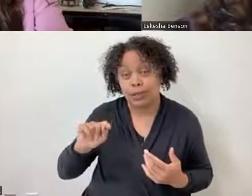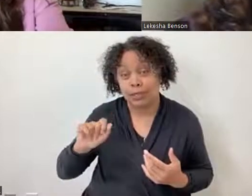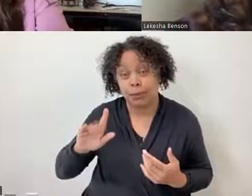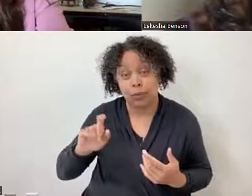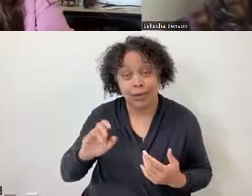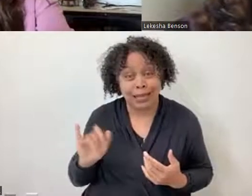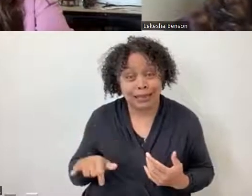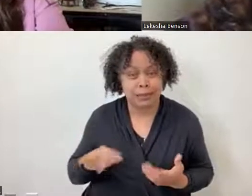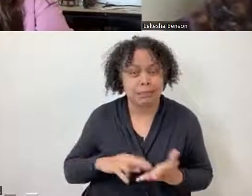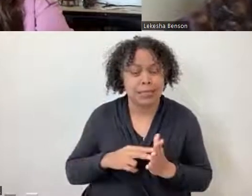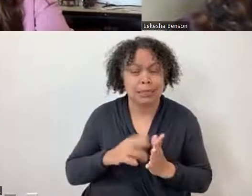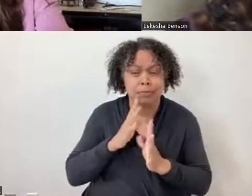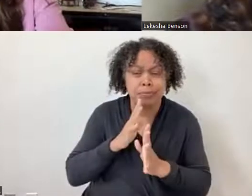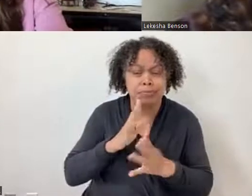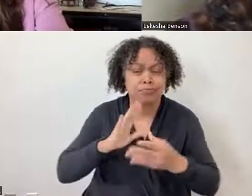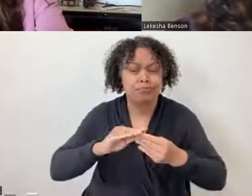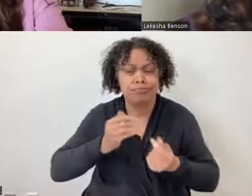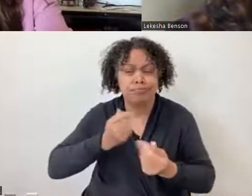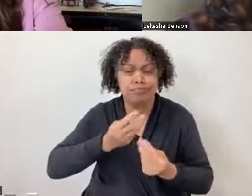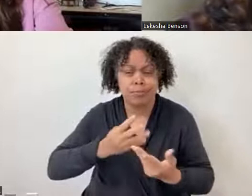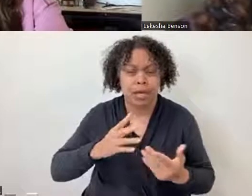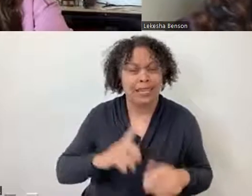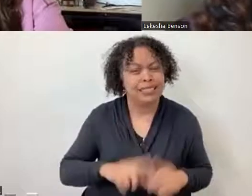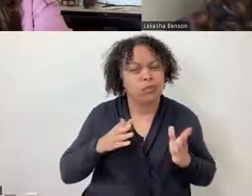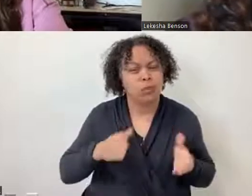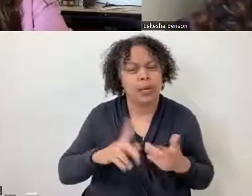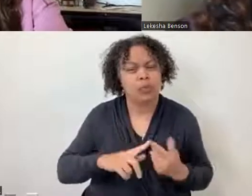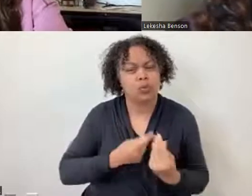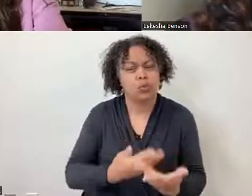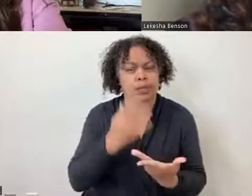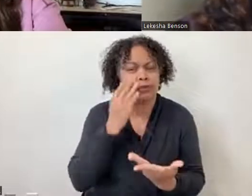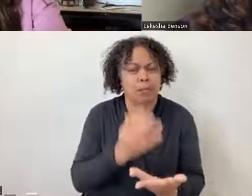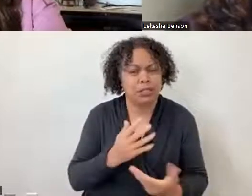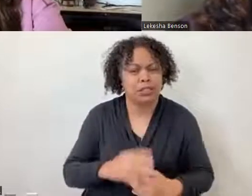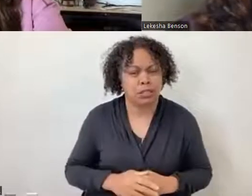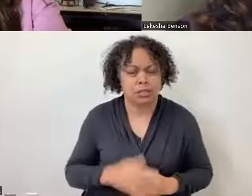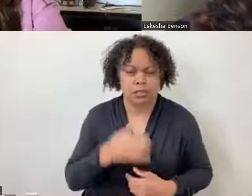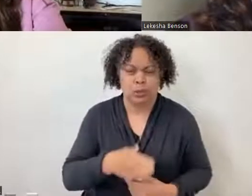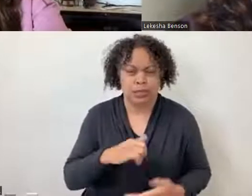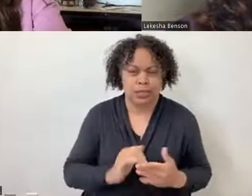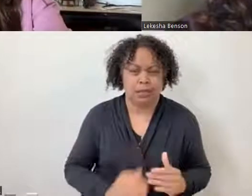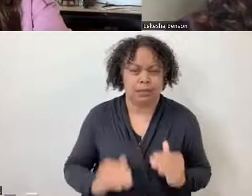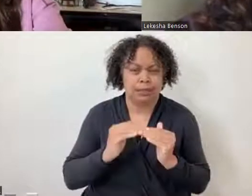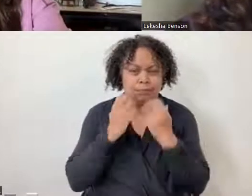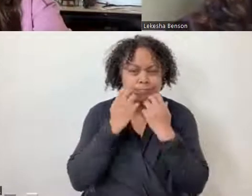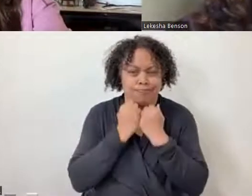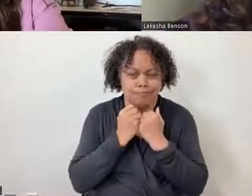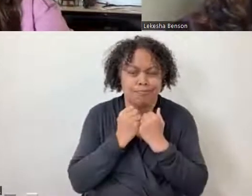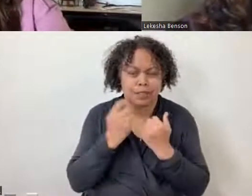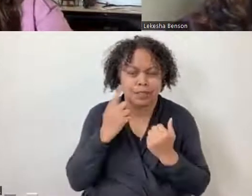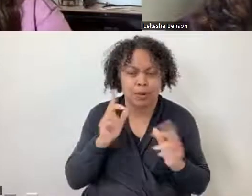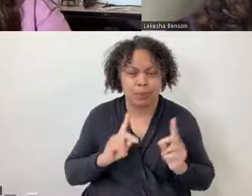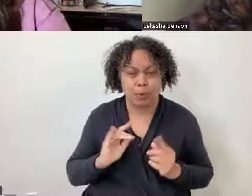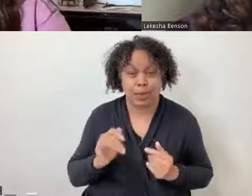oral presentations, of other way of disseminating information that also counted for, credit for people